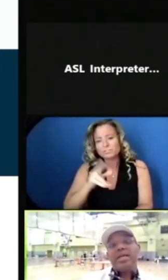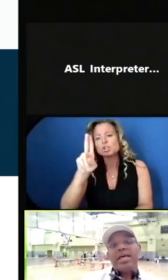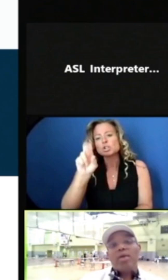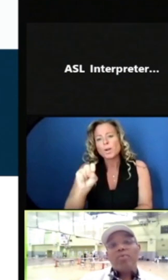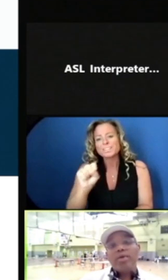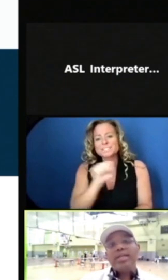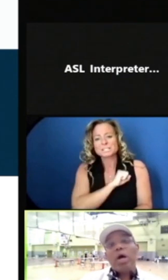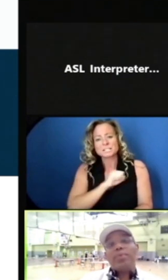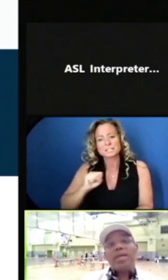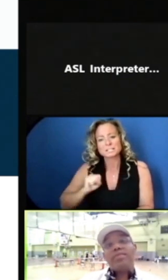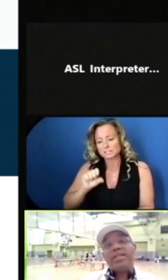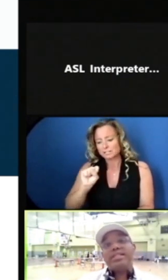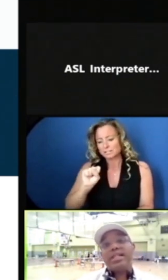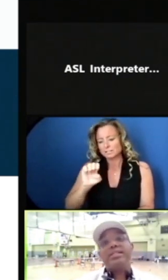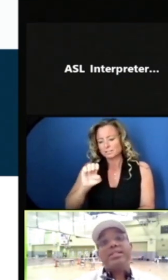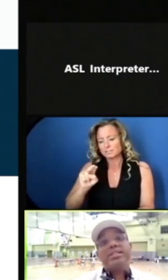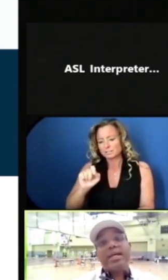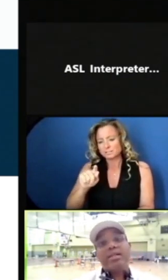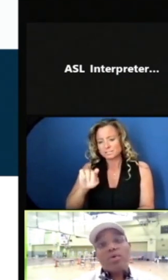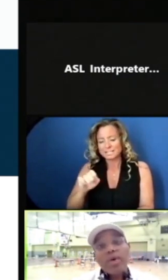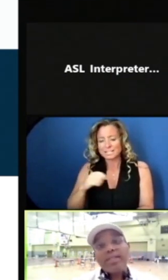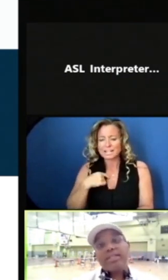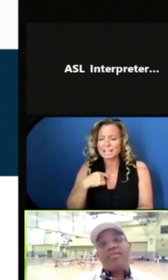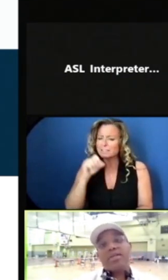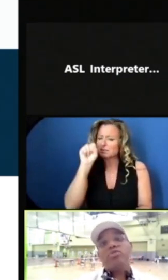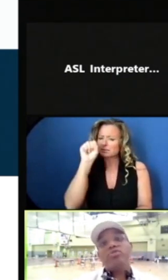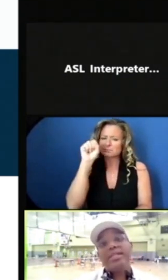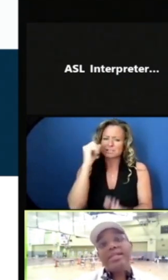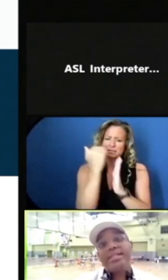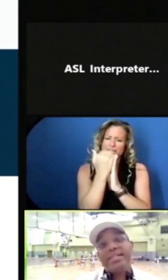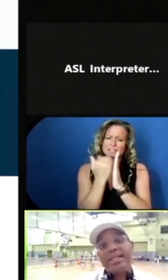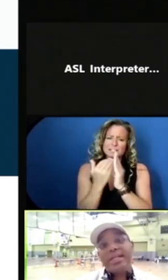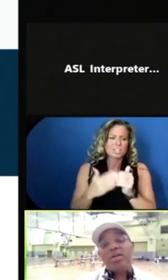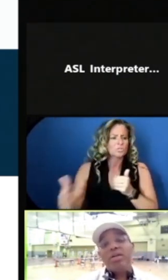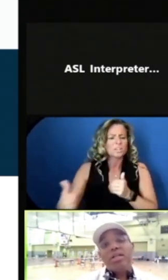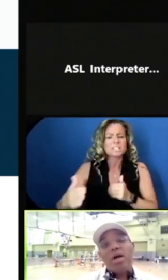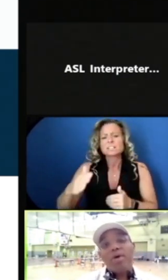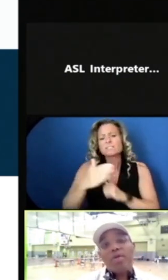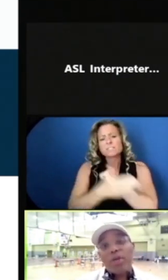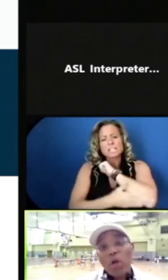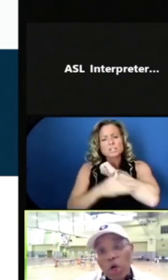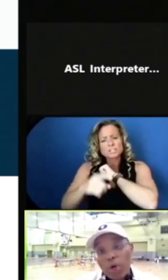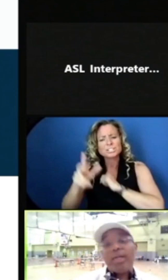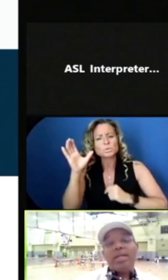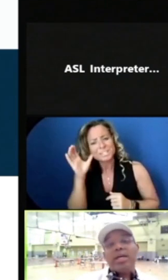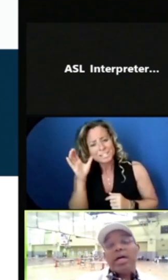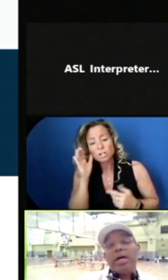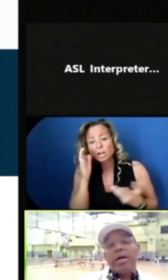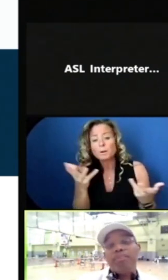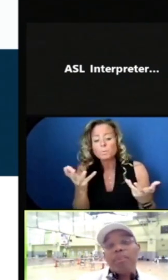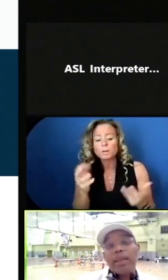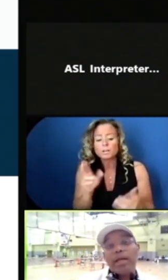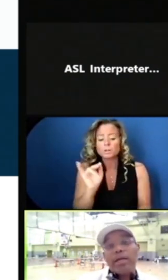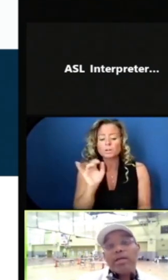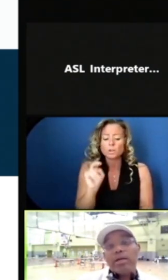Senate and really help give these lessons that the rest of the country needed to hear about the urban